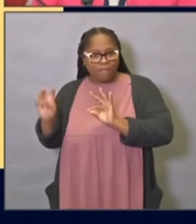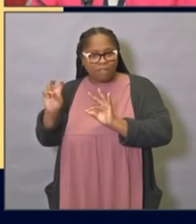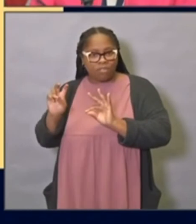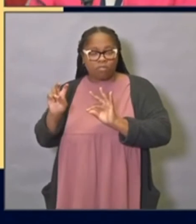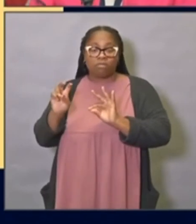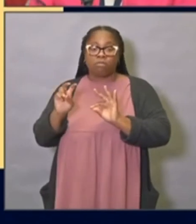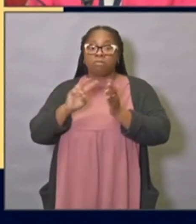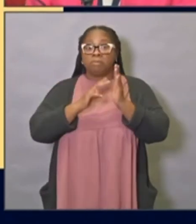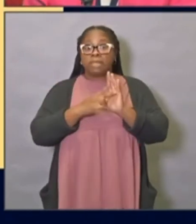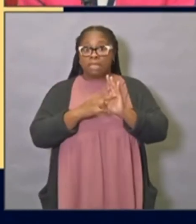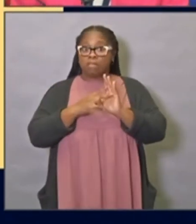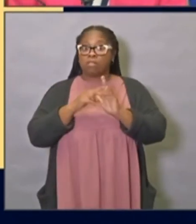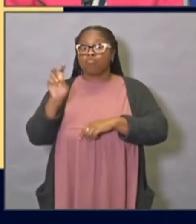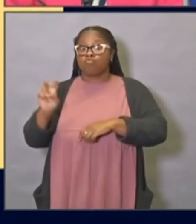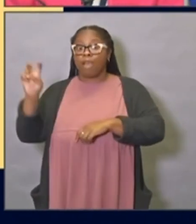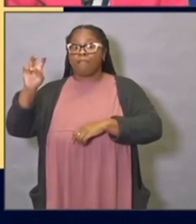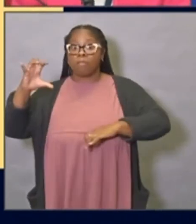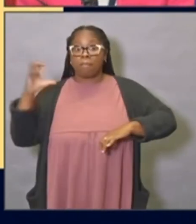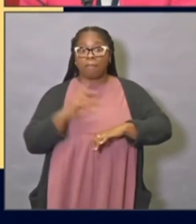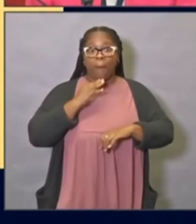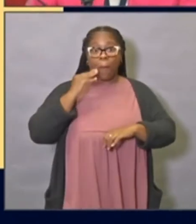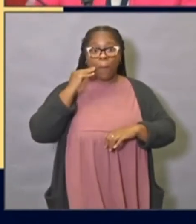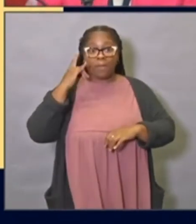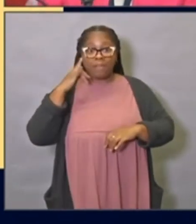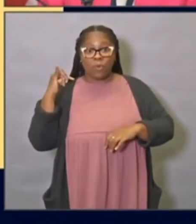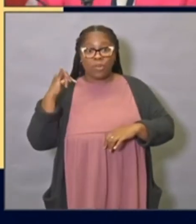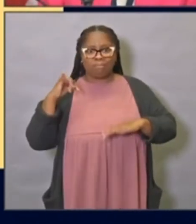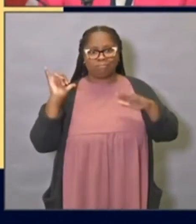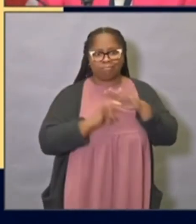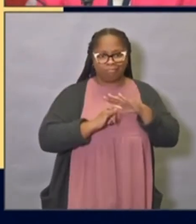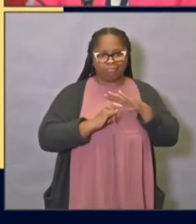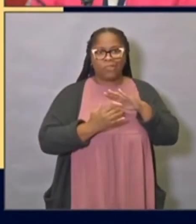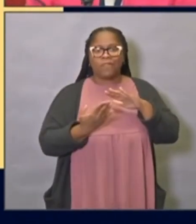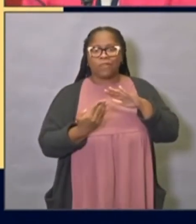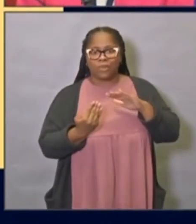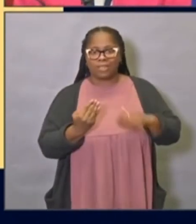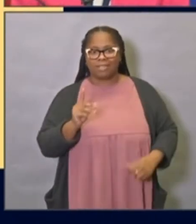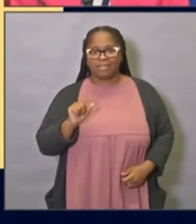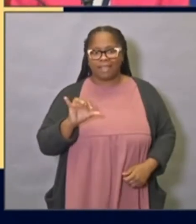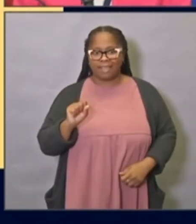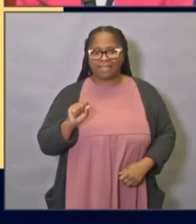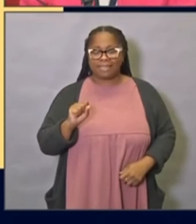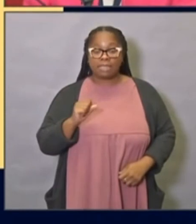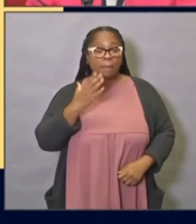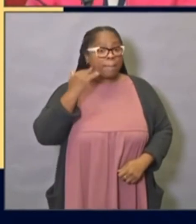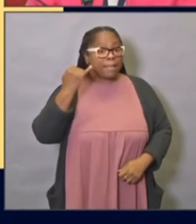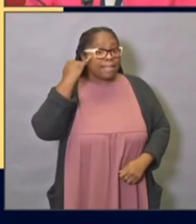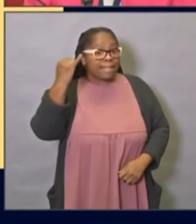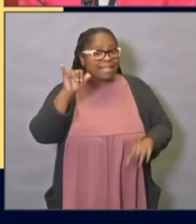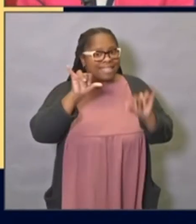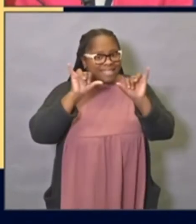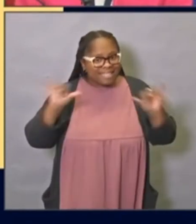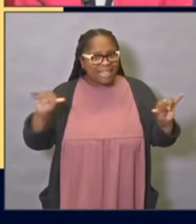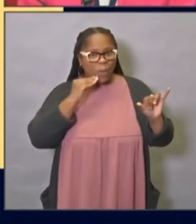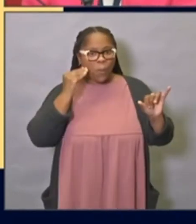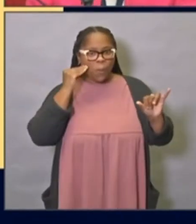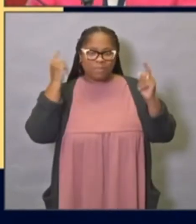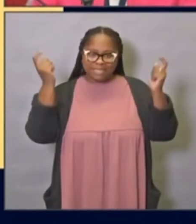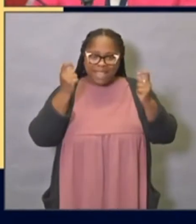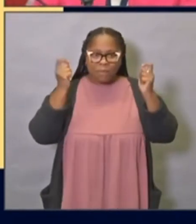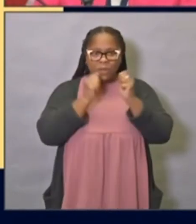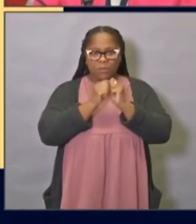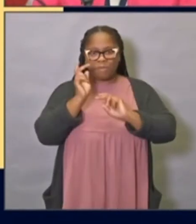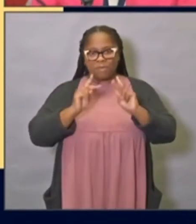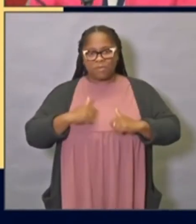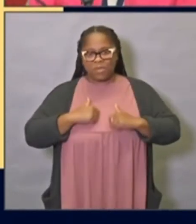14 days after you return home. It's best to stay home and celebrate with people who live in your household. Connect